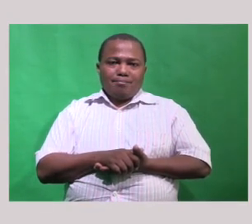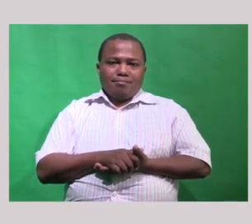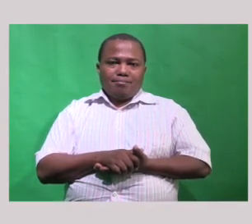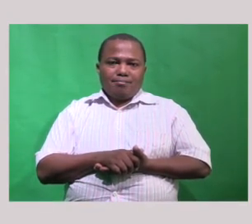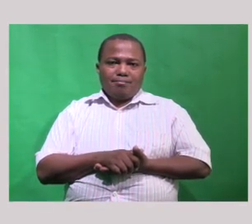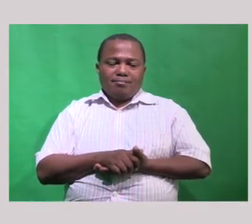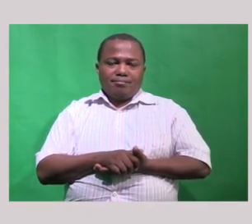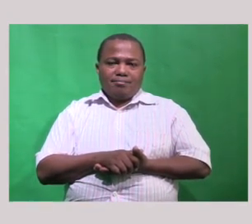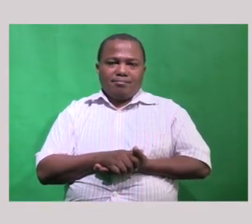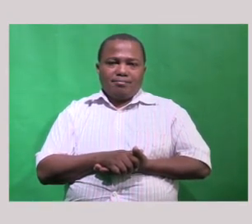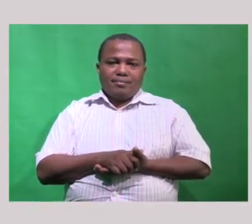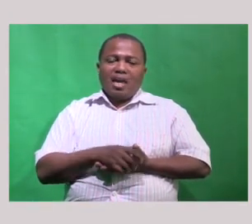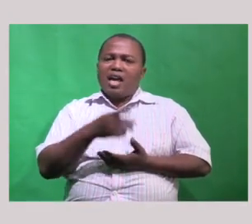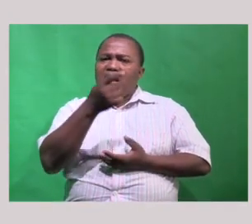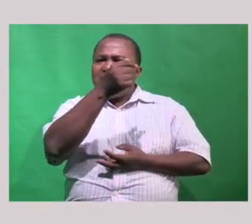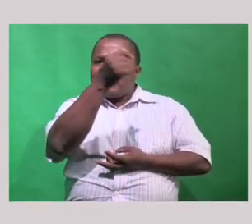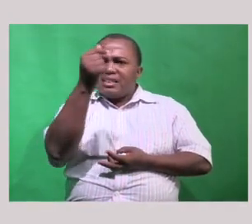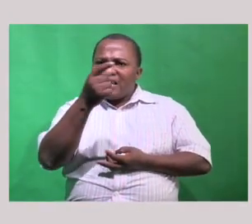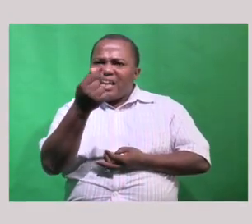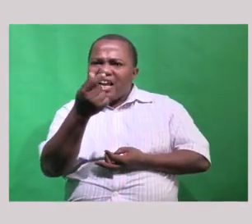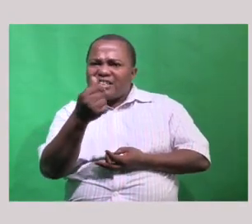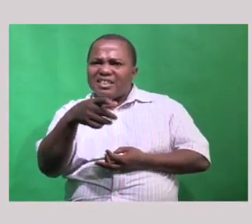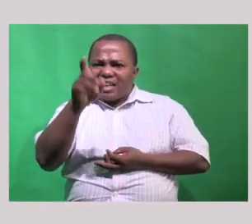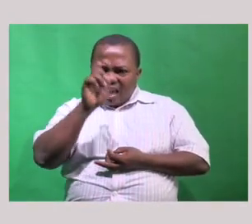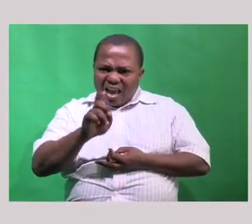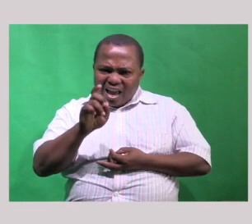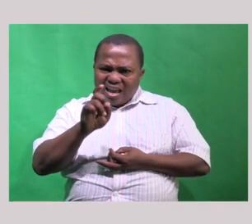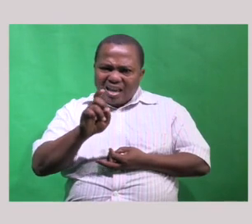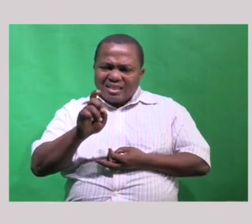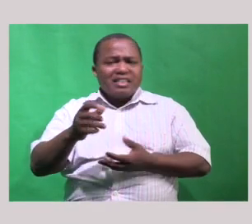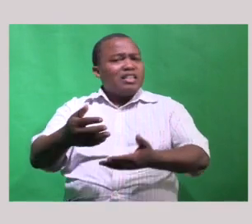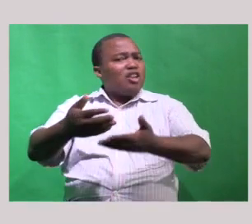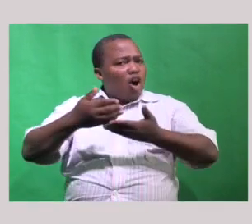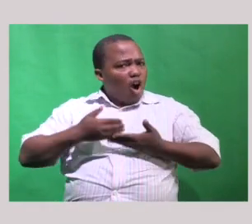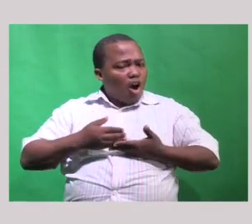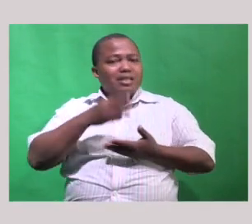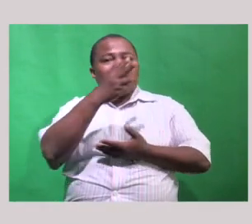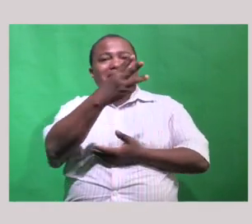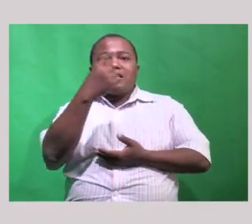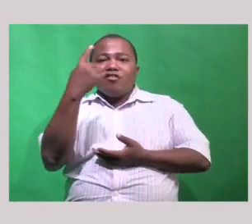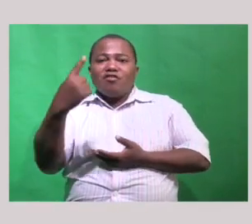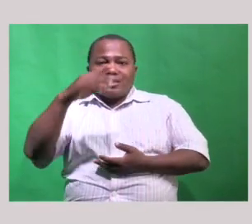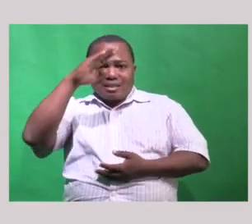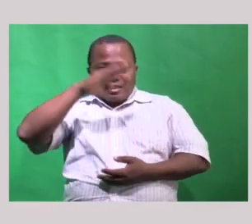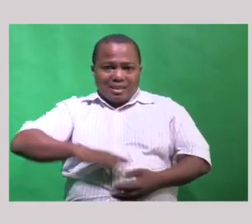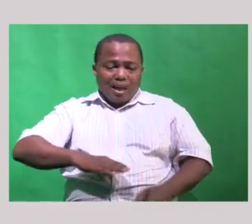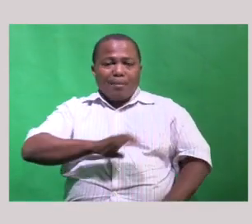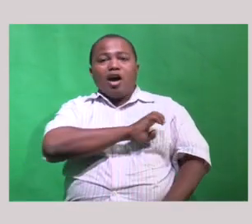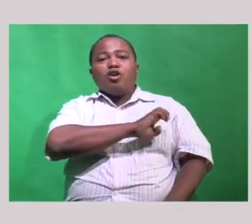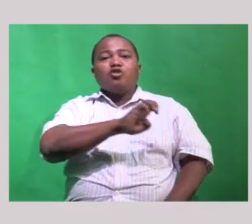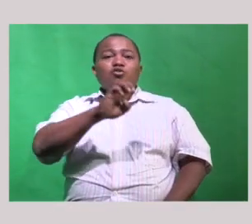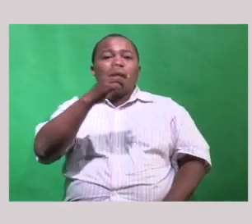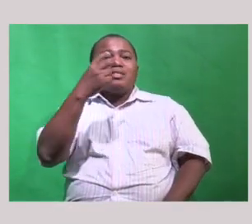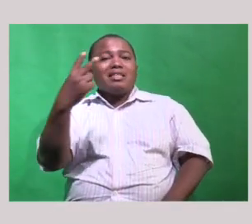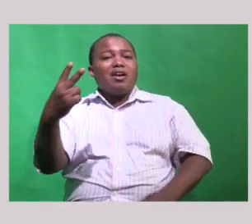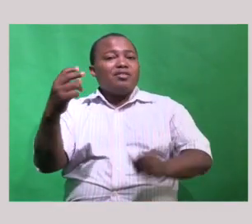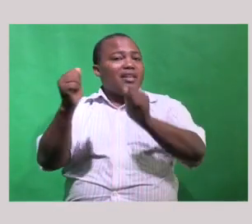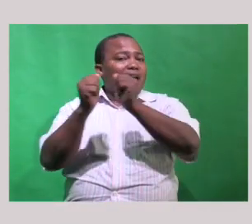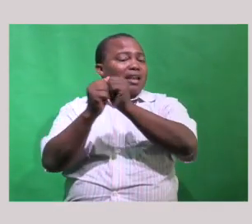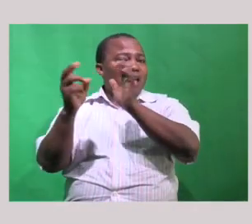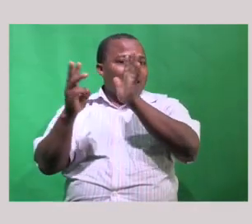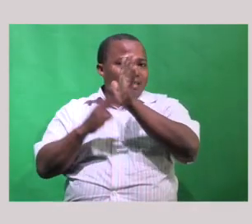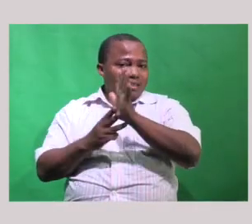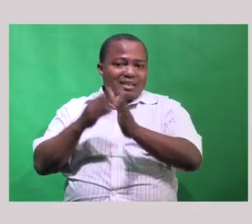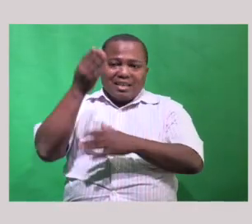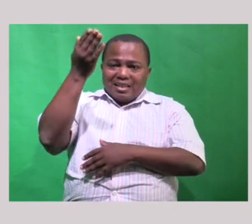and the Tanzania shillings X is still owing on 31st December 2018. This is